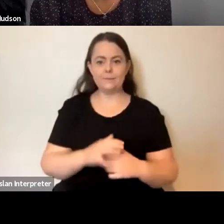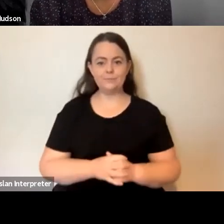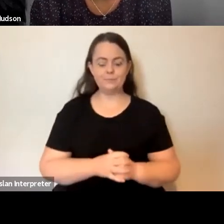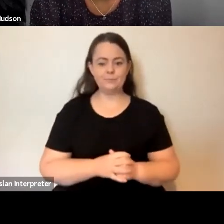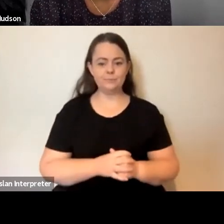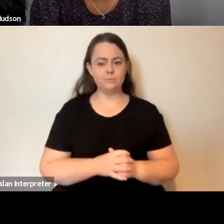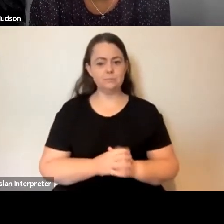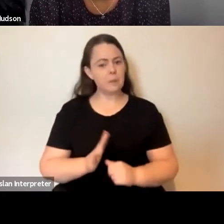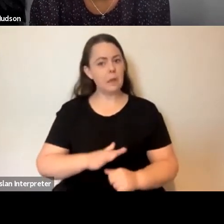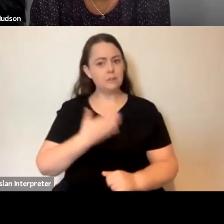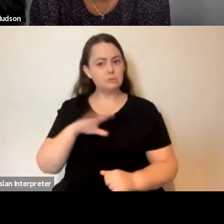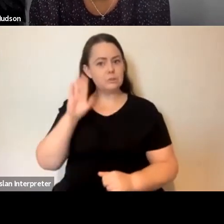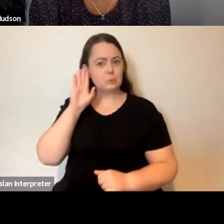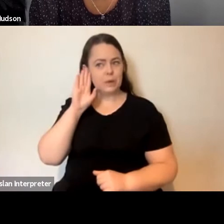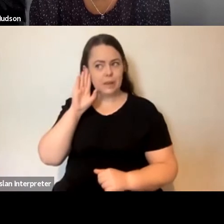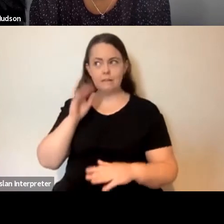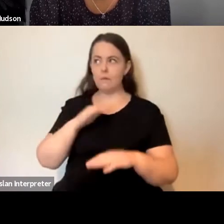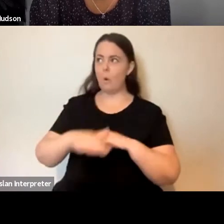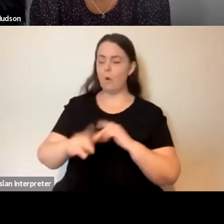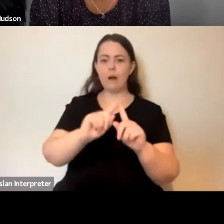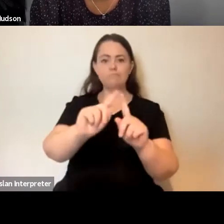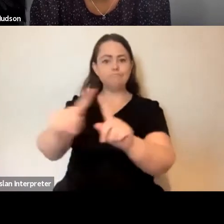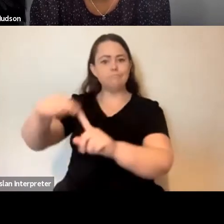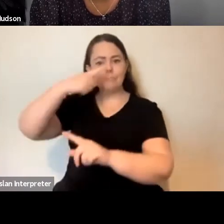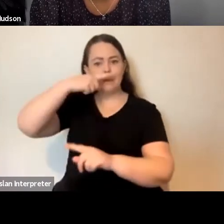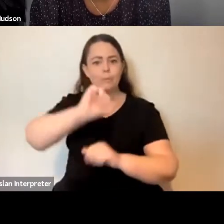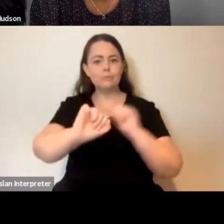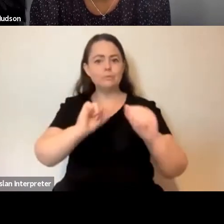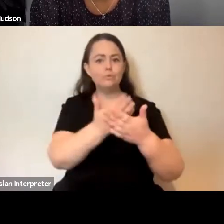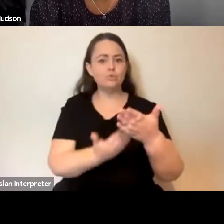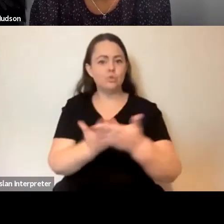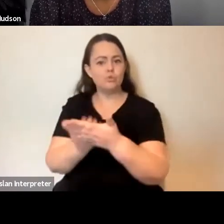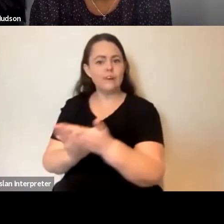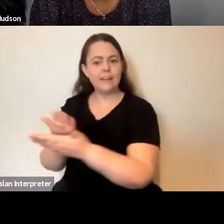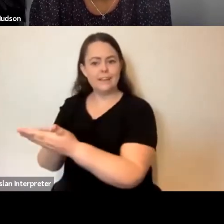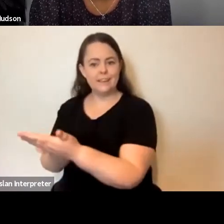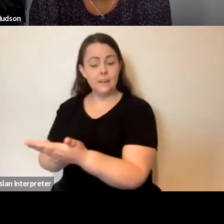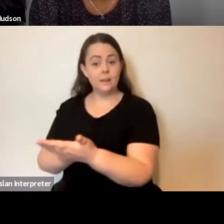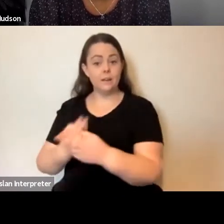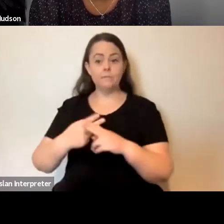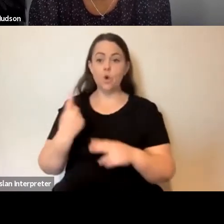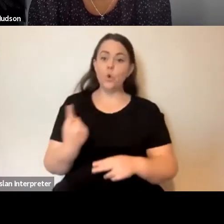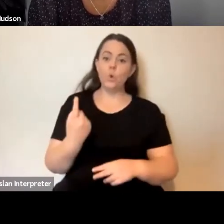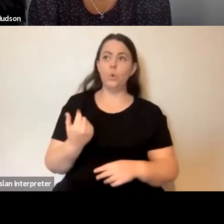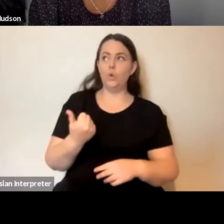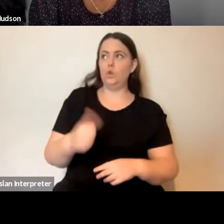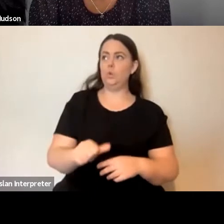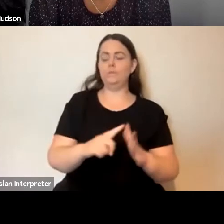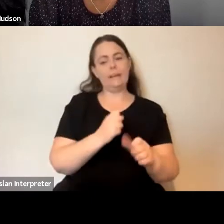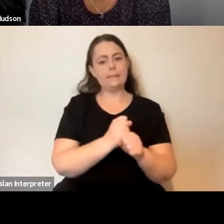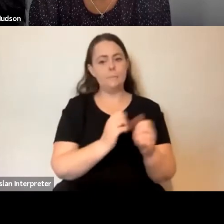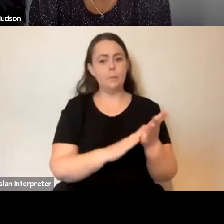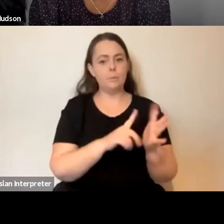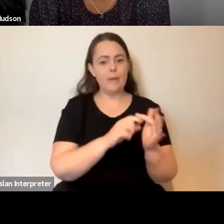stories from the front line in treatment is that perhaps those who are using, and in this case, say methamphetamine, whereas